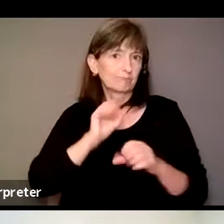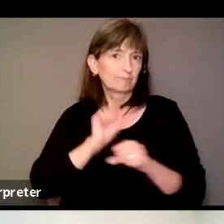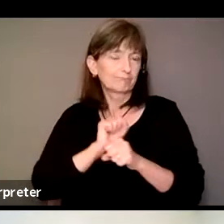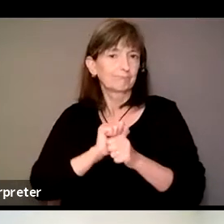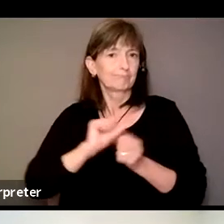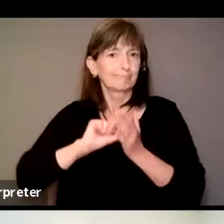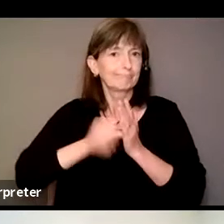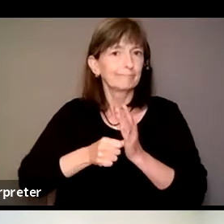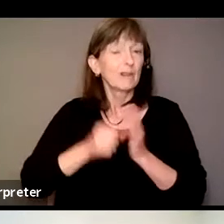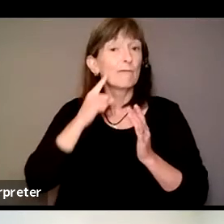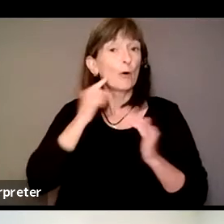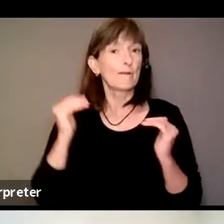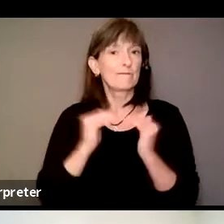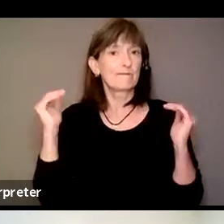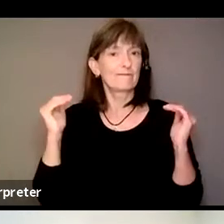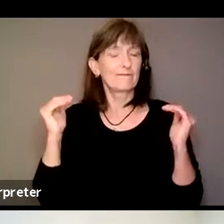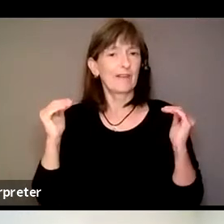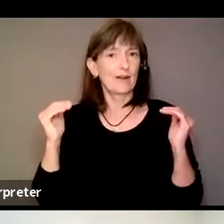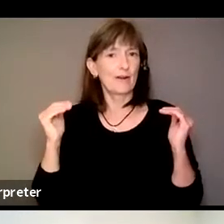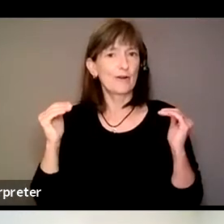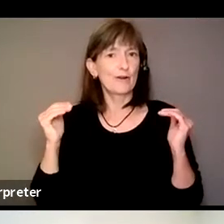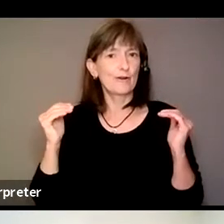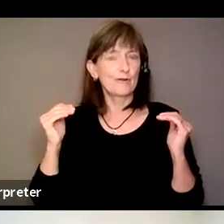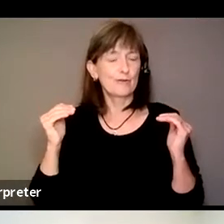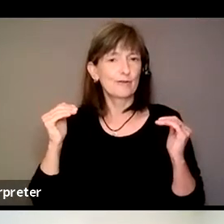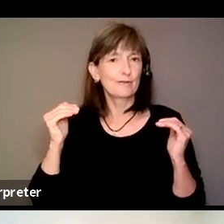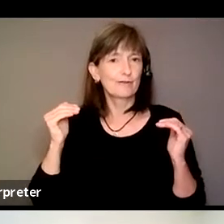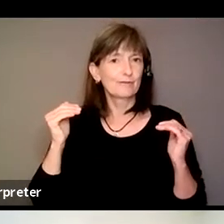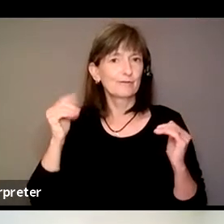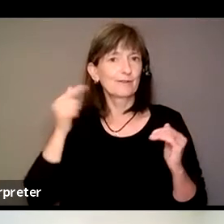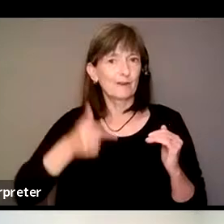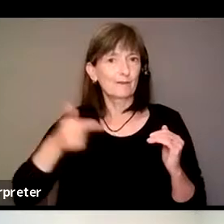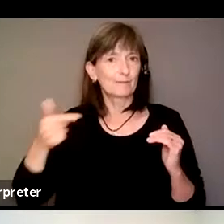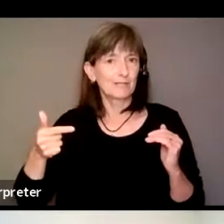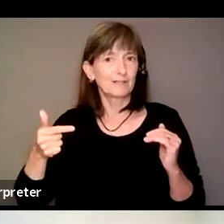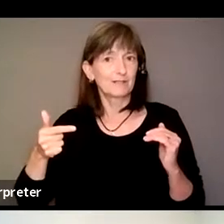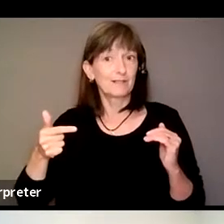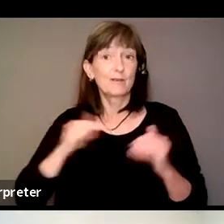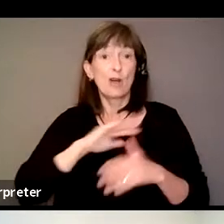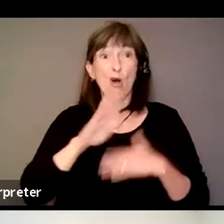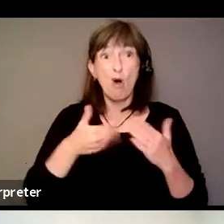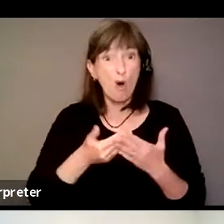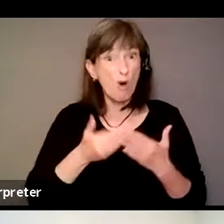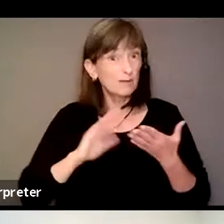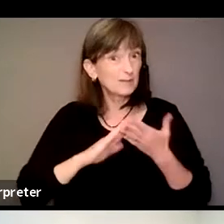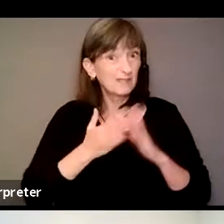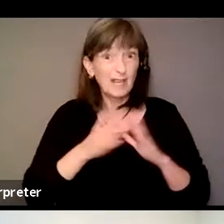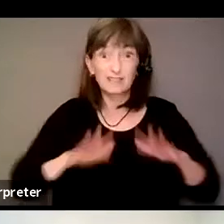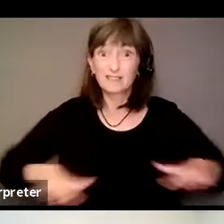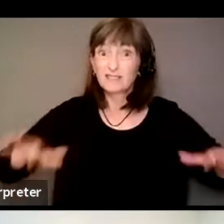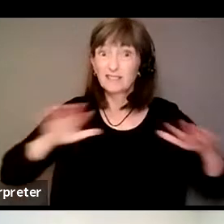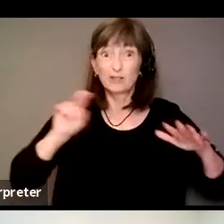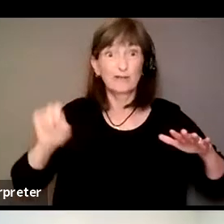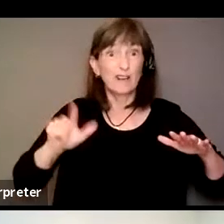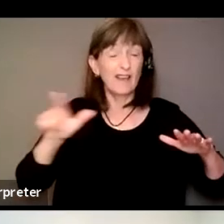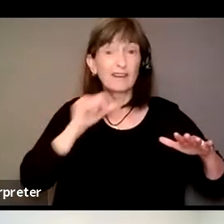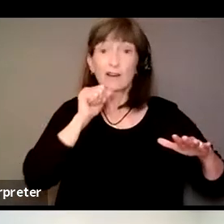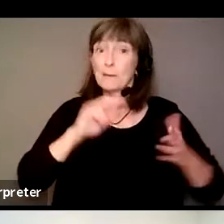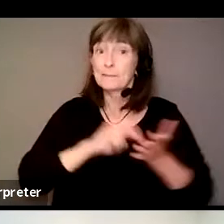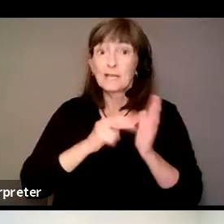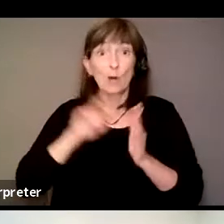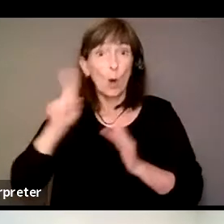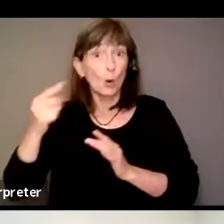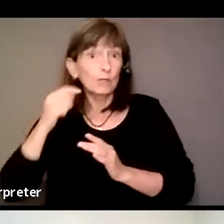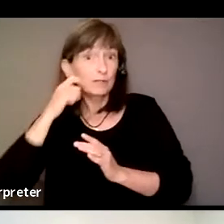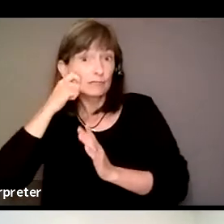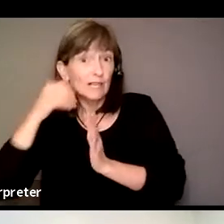fair and democratic government. There is diversity that exists in every municipality within Newfoundland and Labrador. We're not just talking racial diversity, but we're